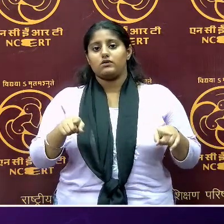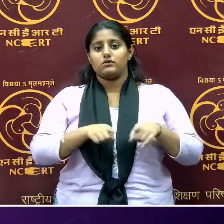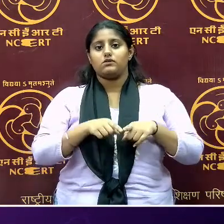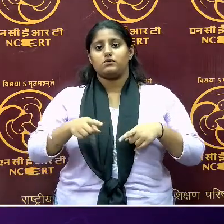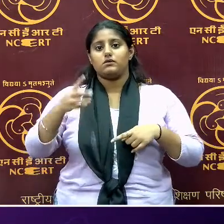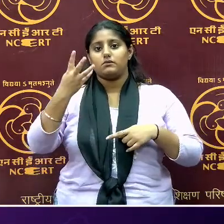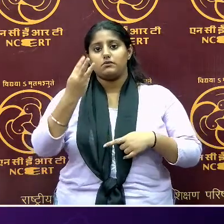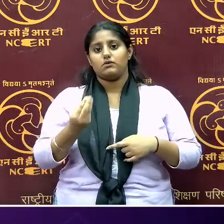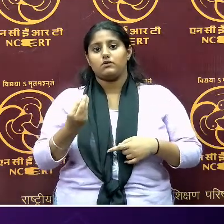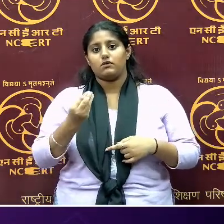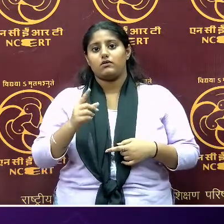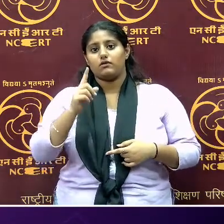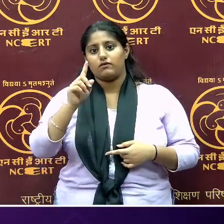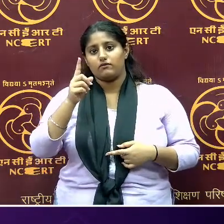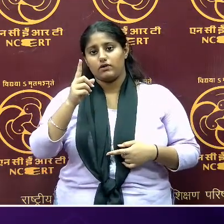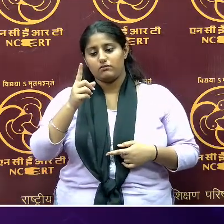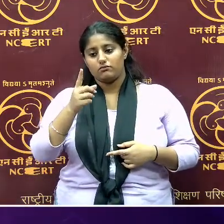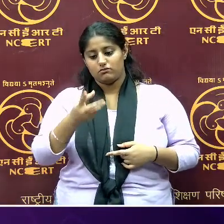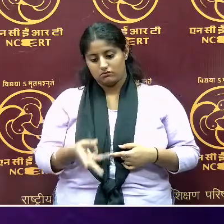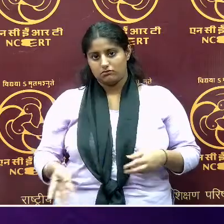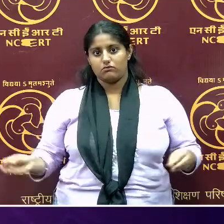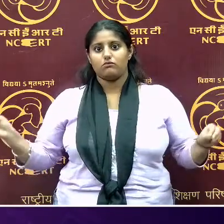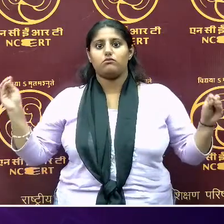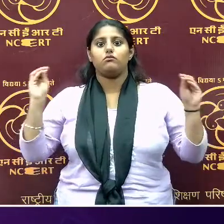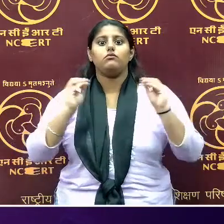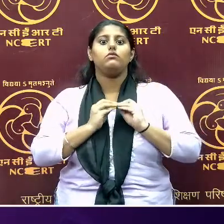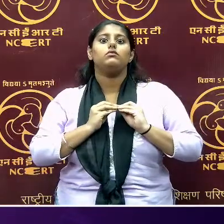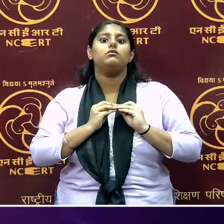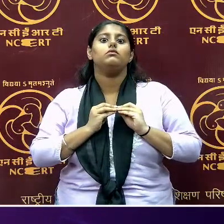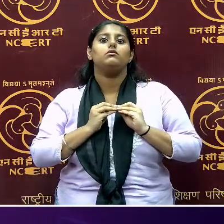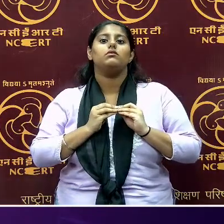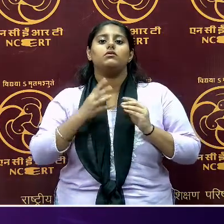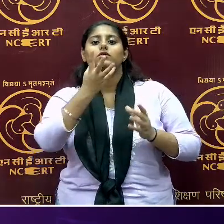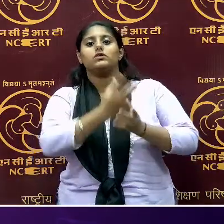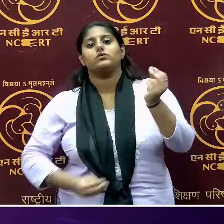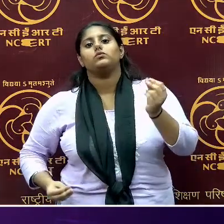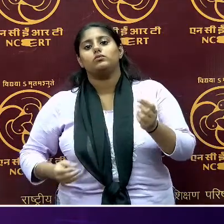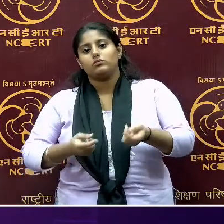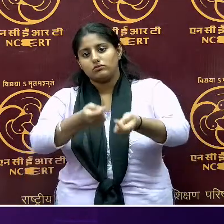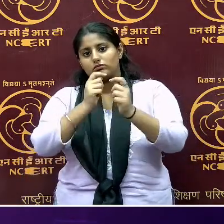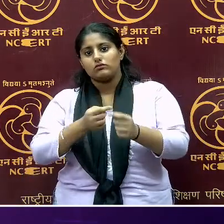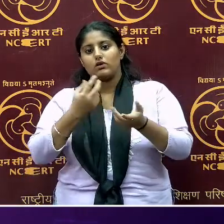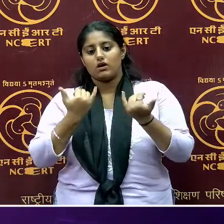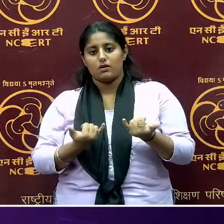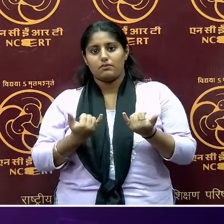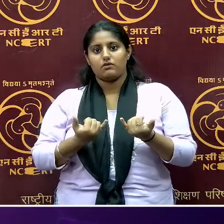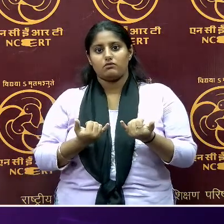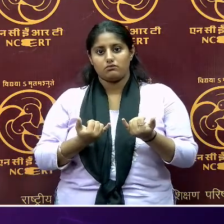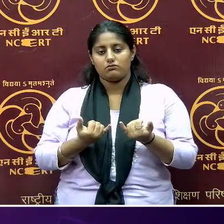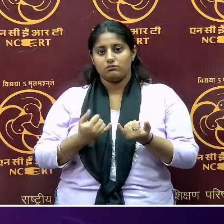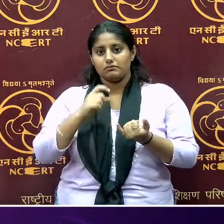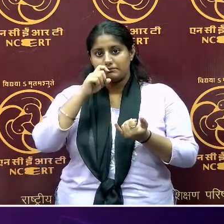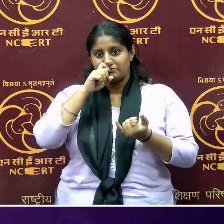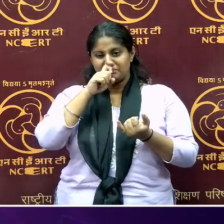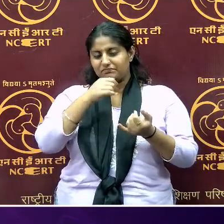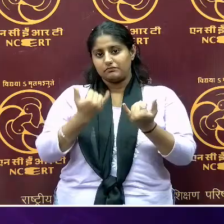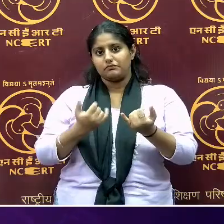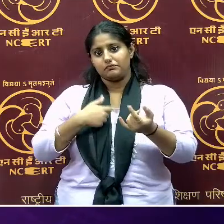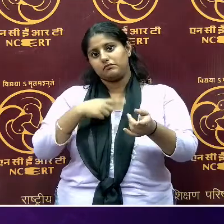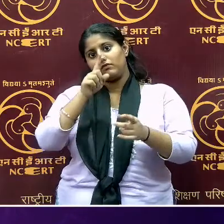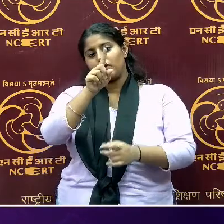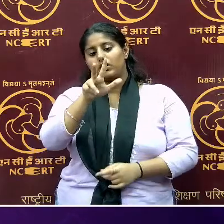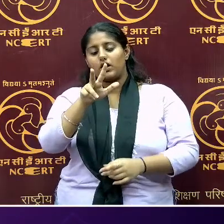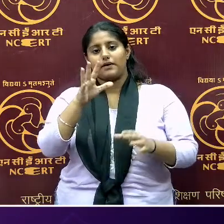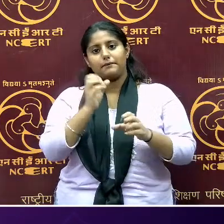stole another horse, children, from the stable. Now, only 18 horses remained. The caretaker once